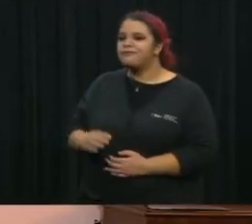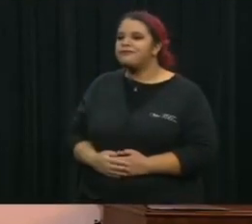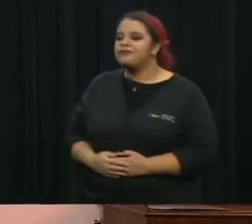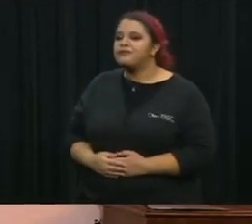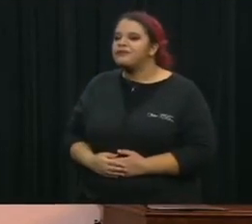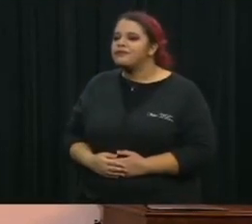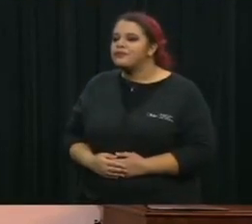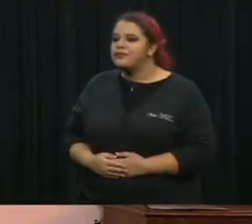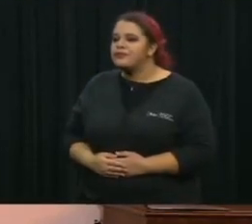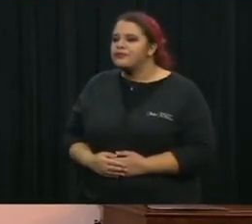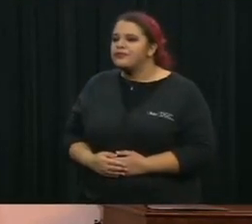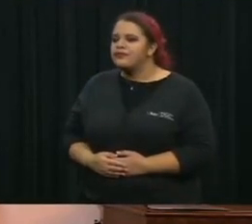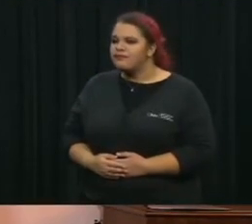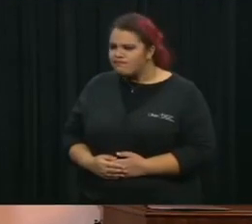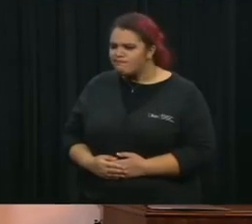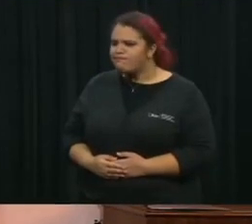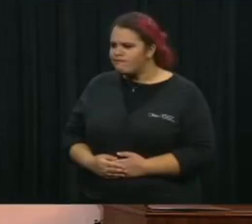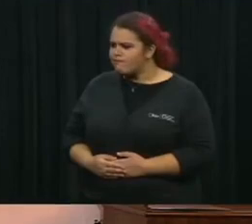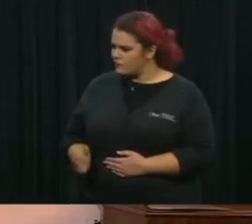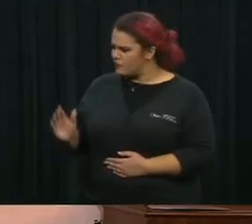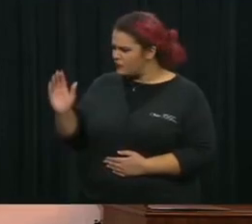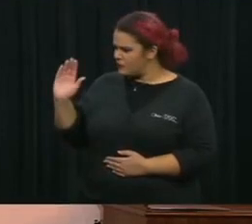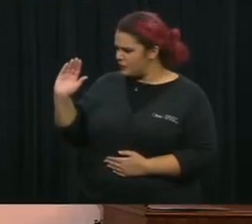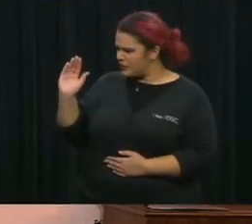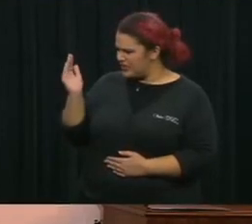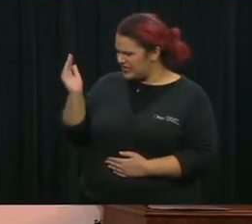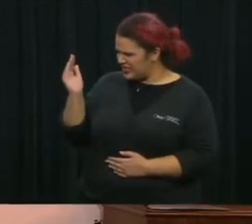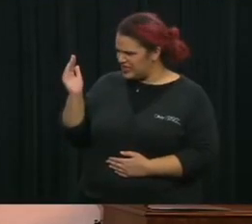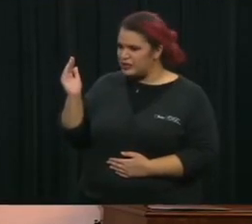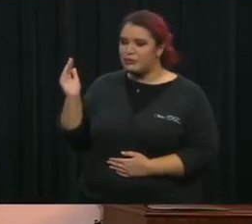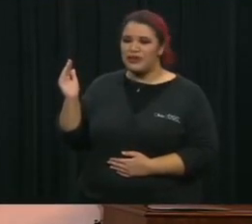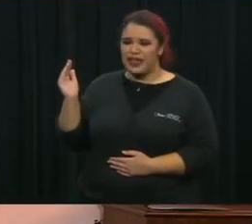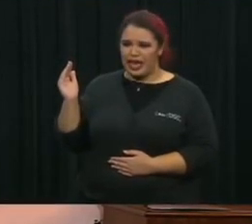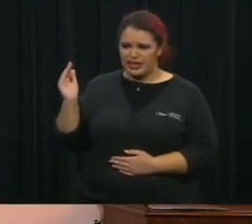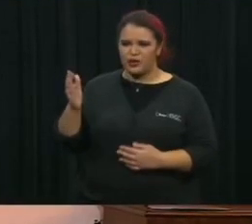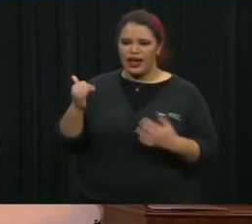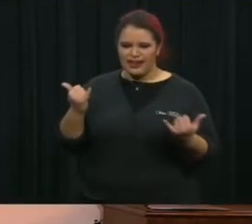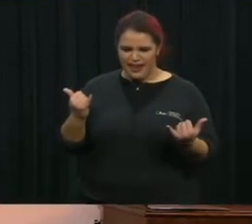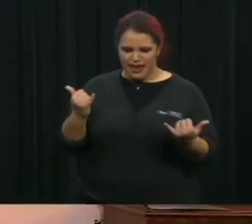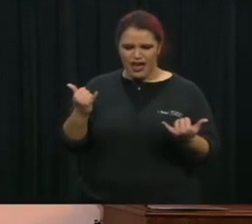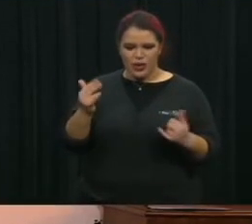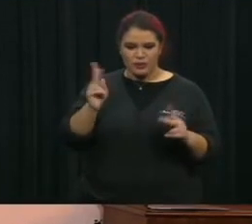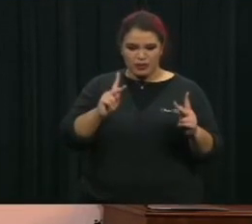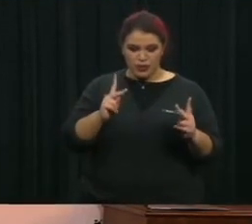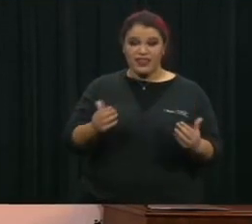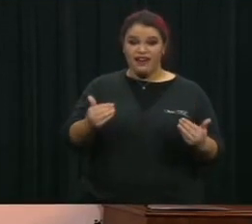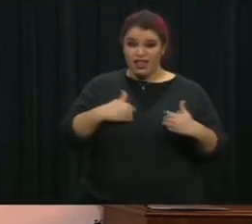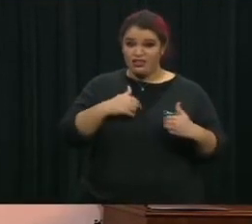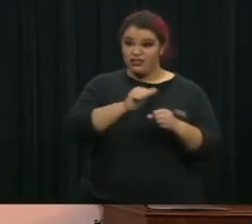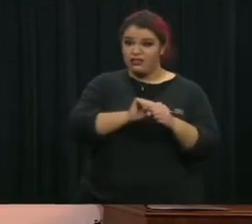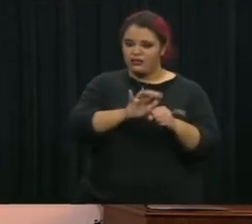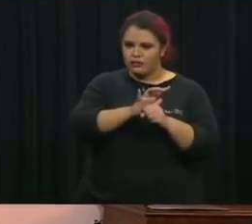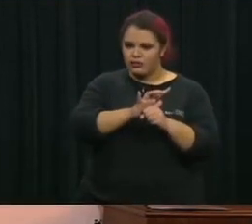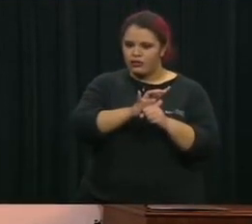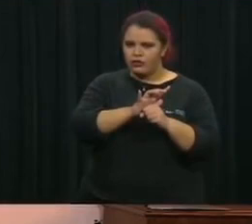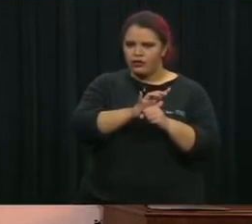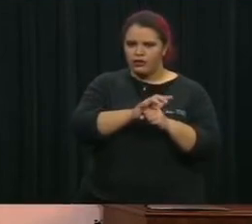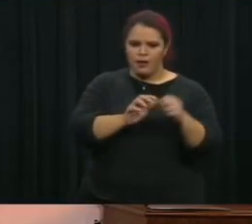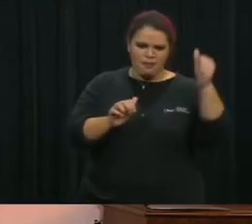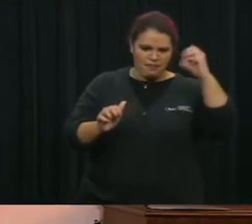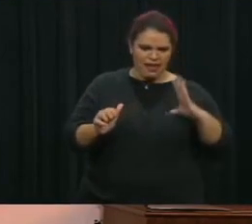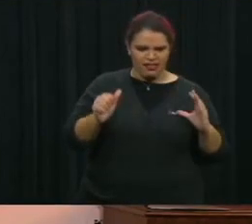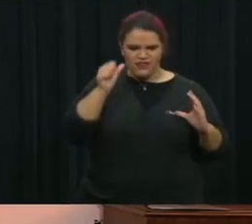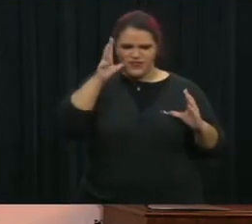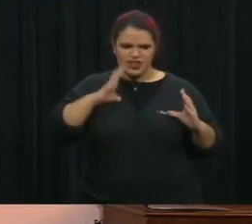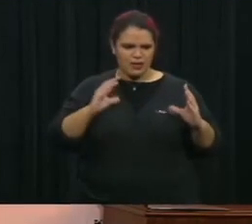Why are there, it appears to be significantly more male patients at this point than females? Does that represent a